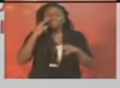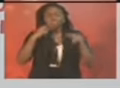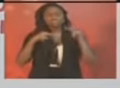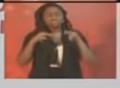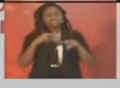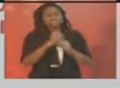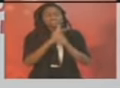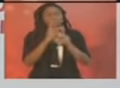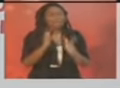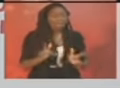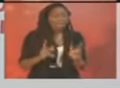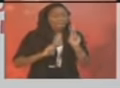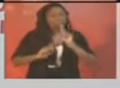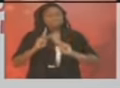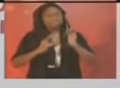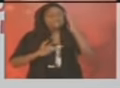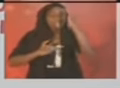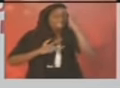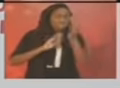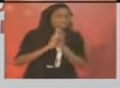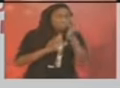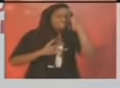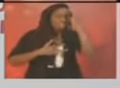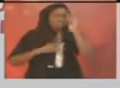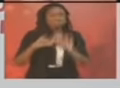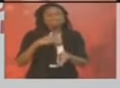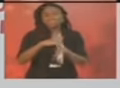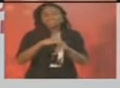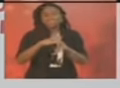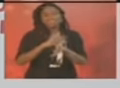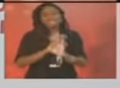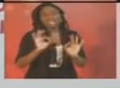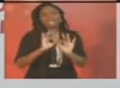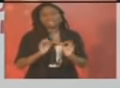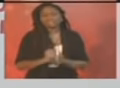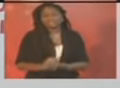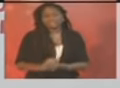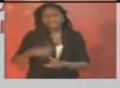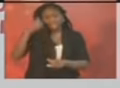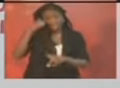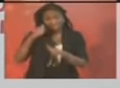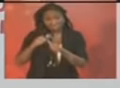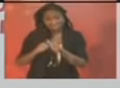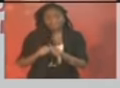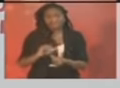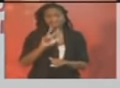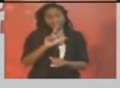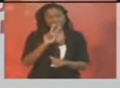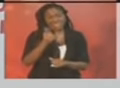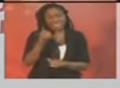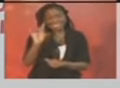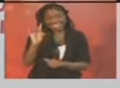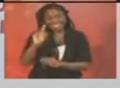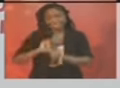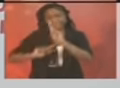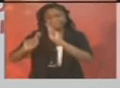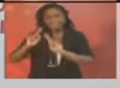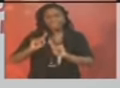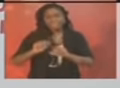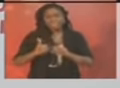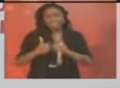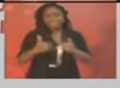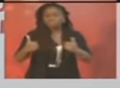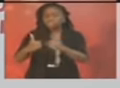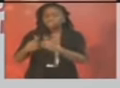as well. And as I said, 380 persons in various quarantine facilities. If we can go to my first